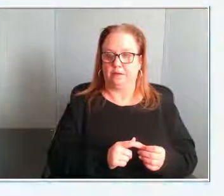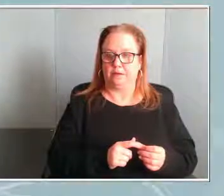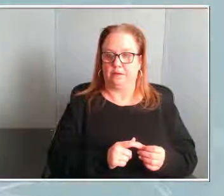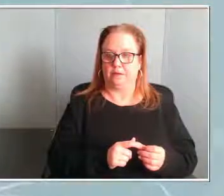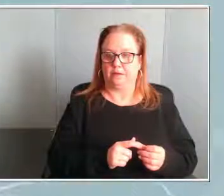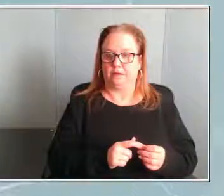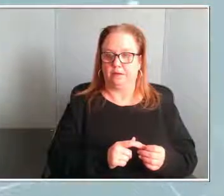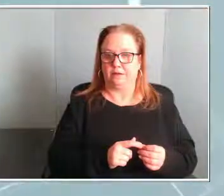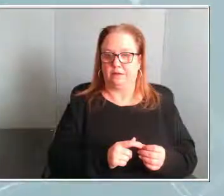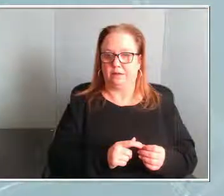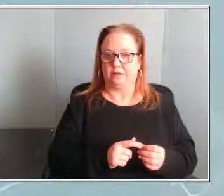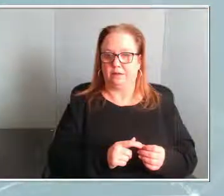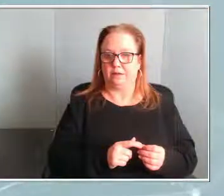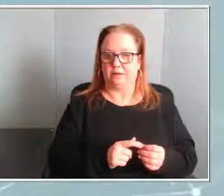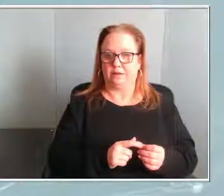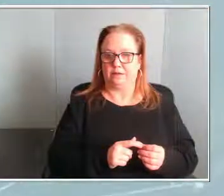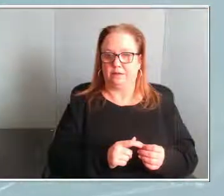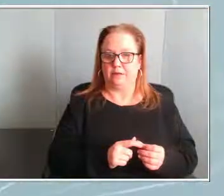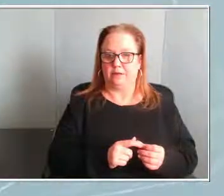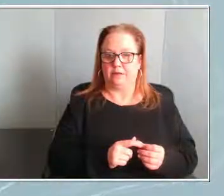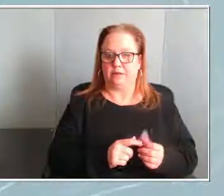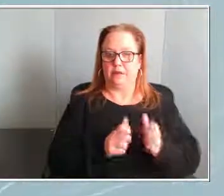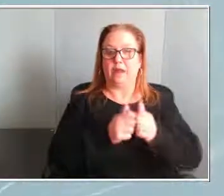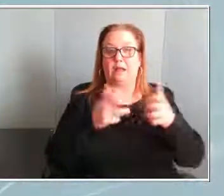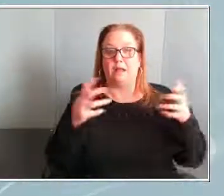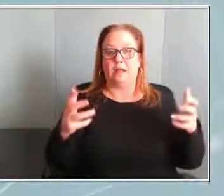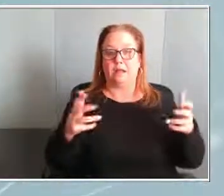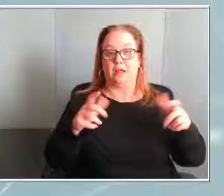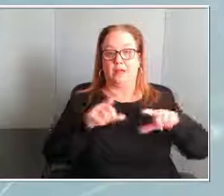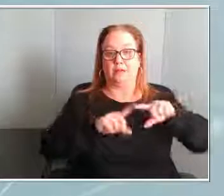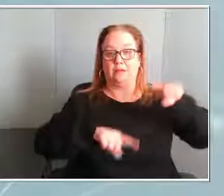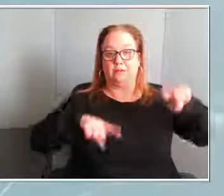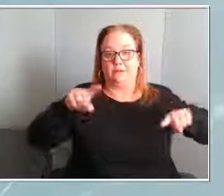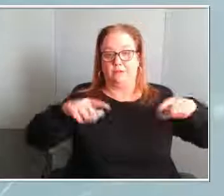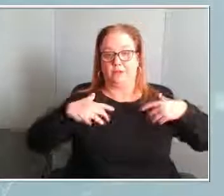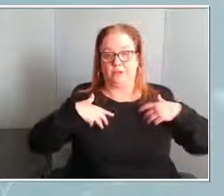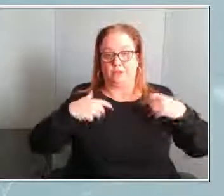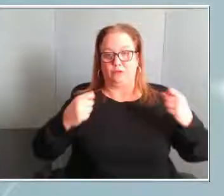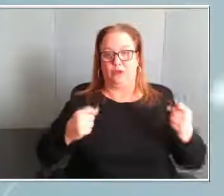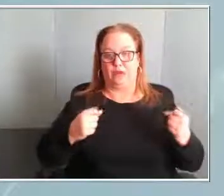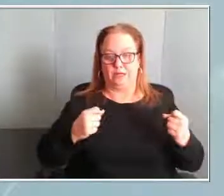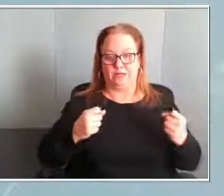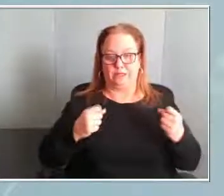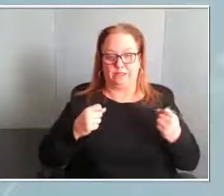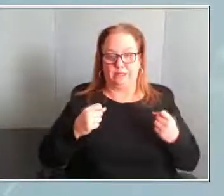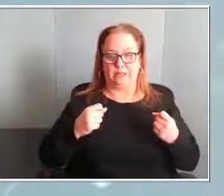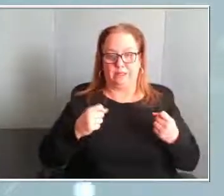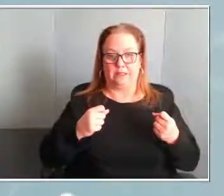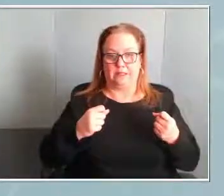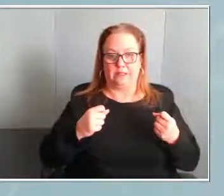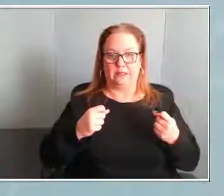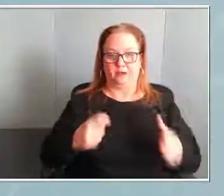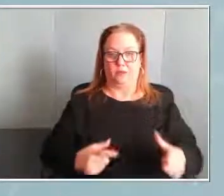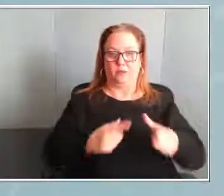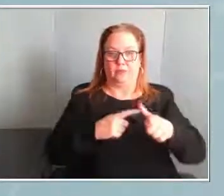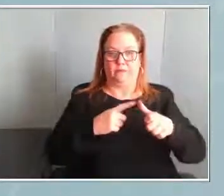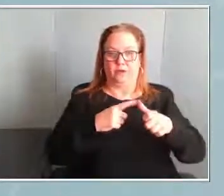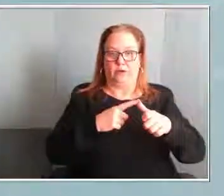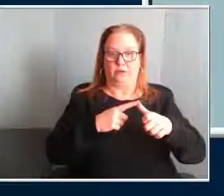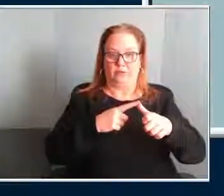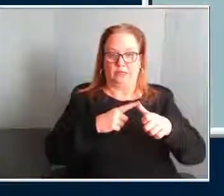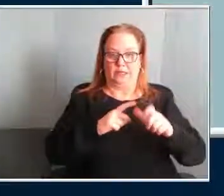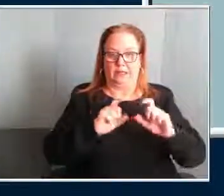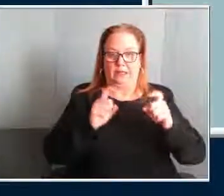There was a lot of the different strength. When they first put me on some of